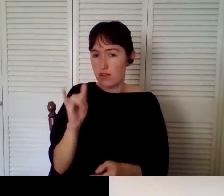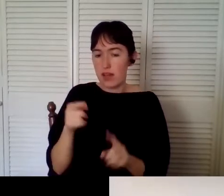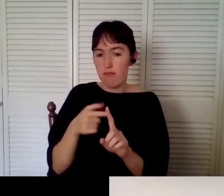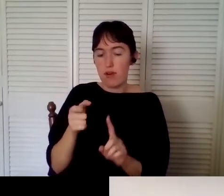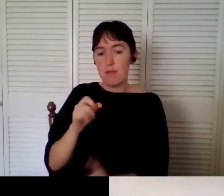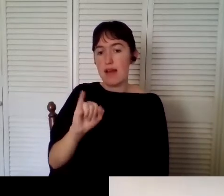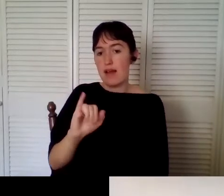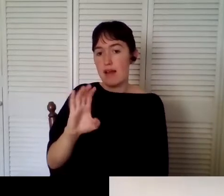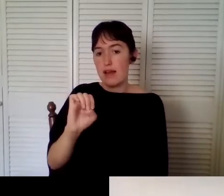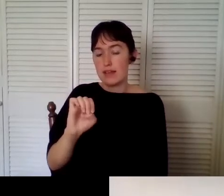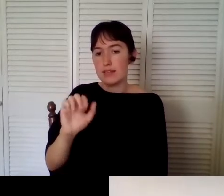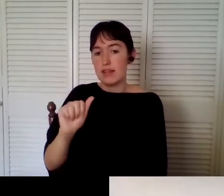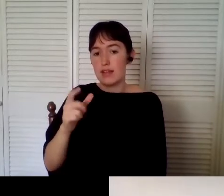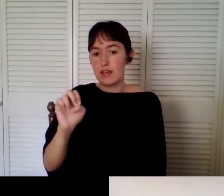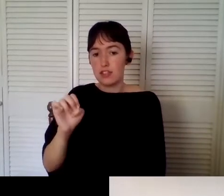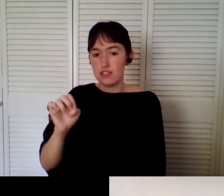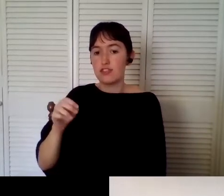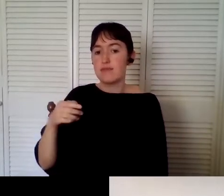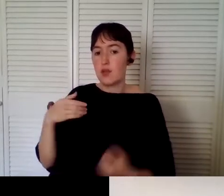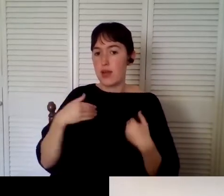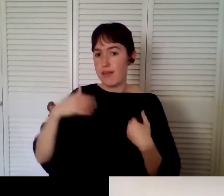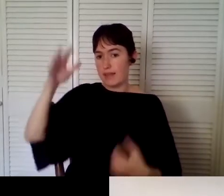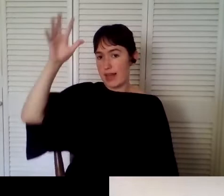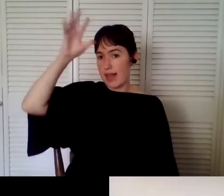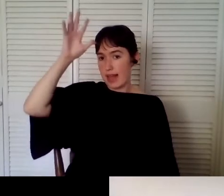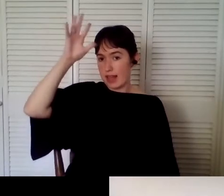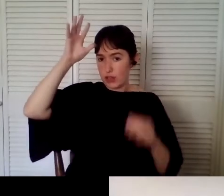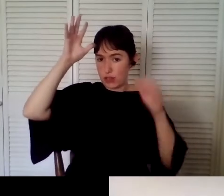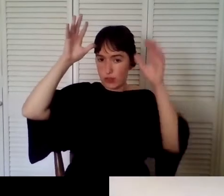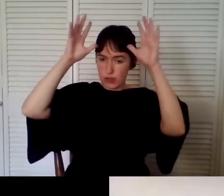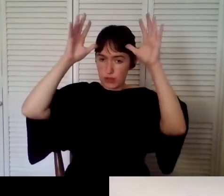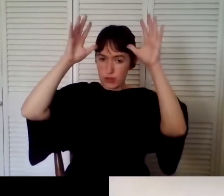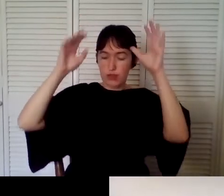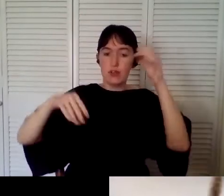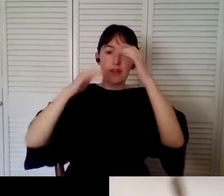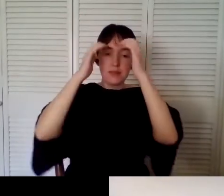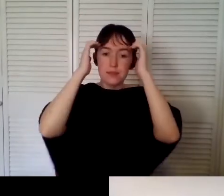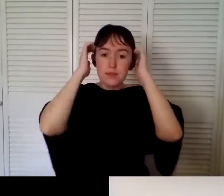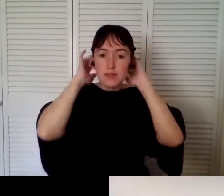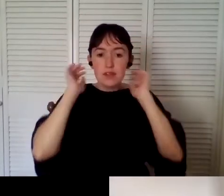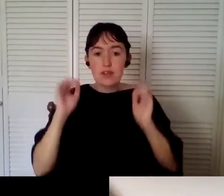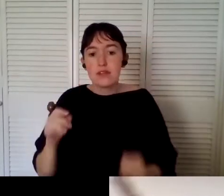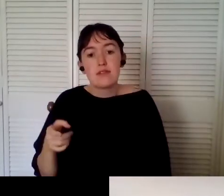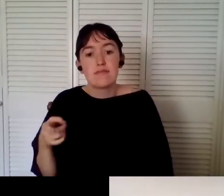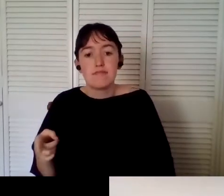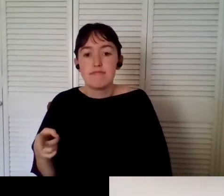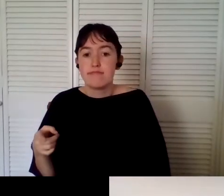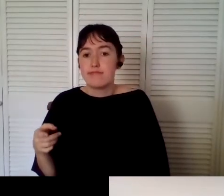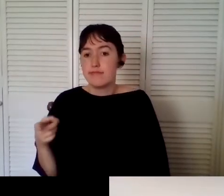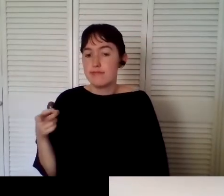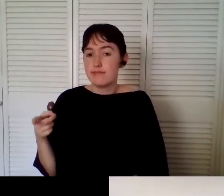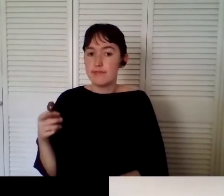still a hook here, if you can see that there, and it's tied to a longer handle that would have been used to flick spears to